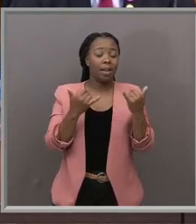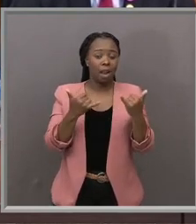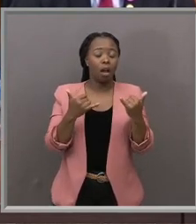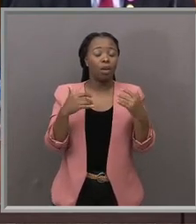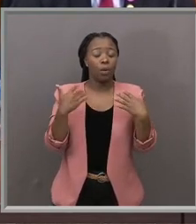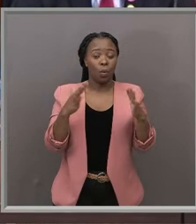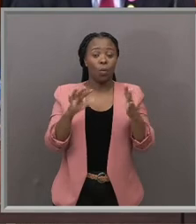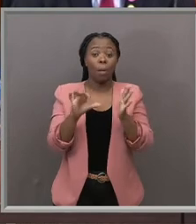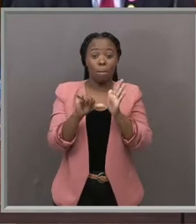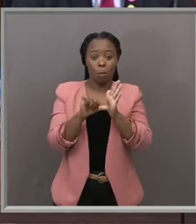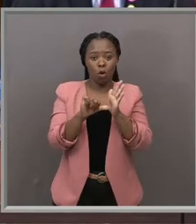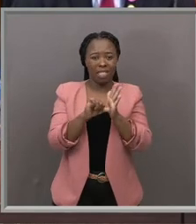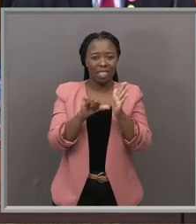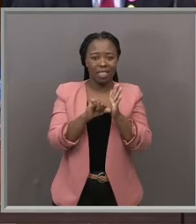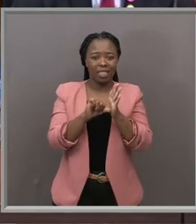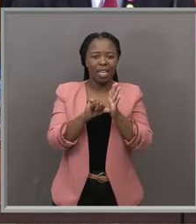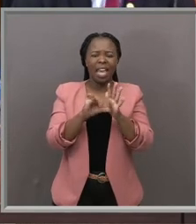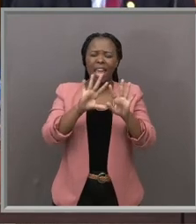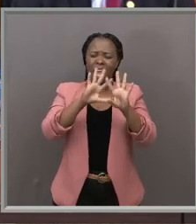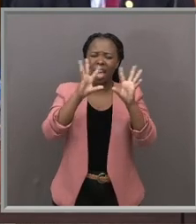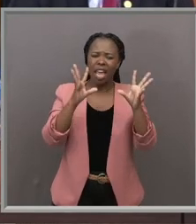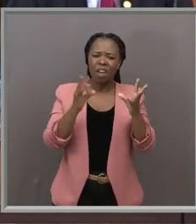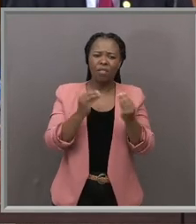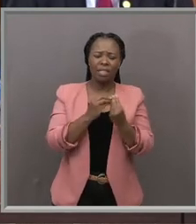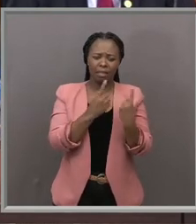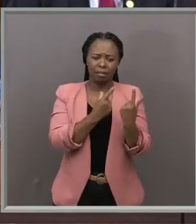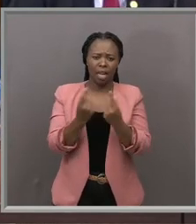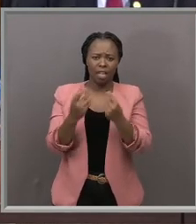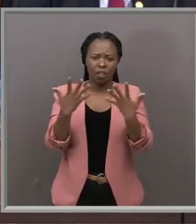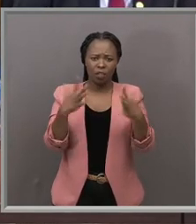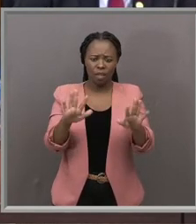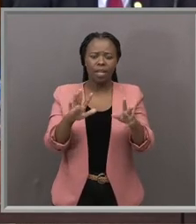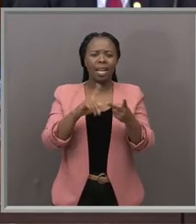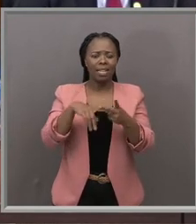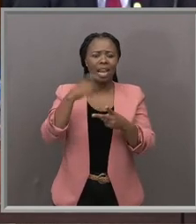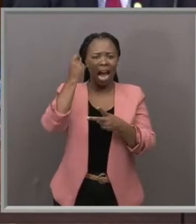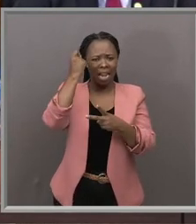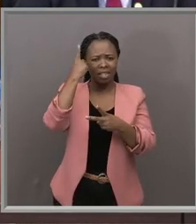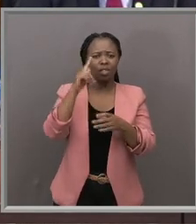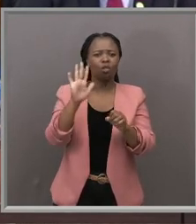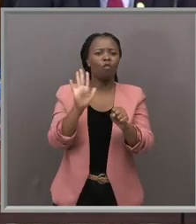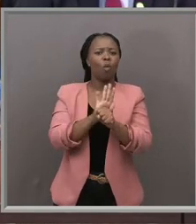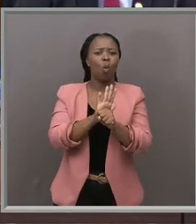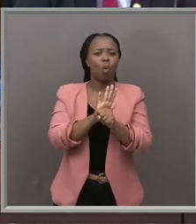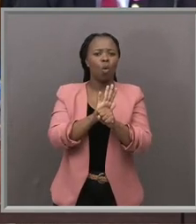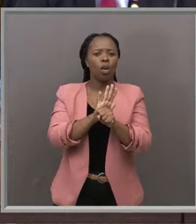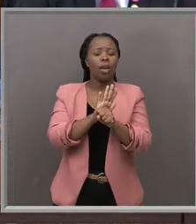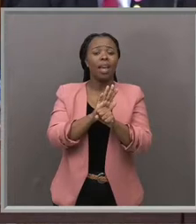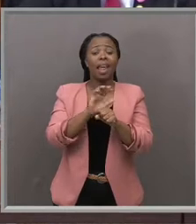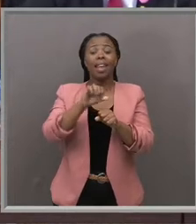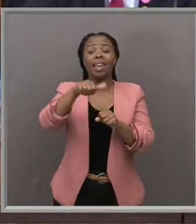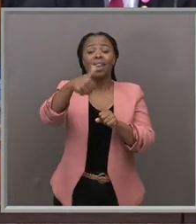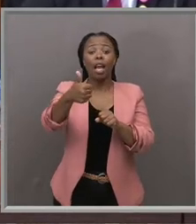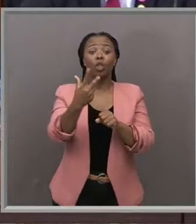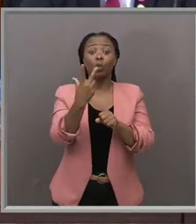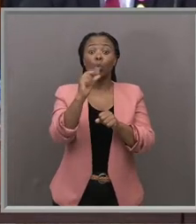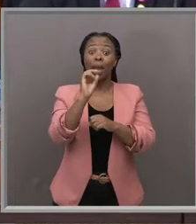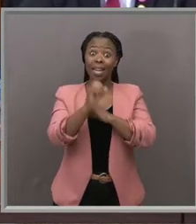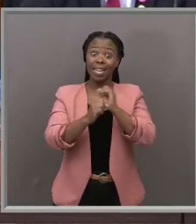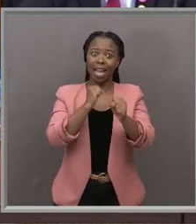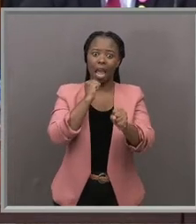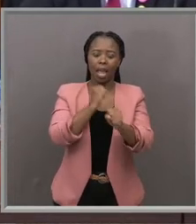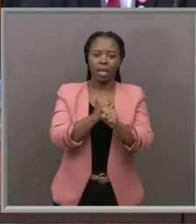that when all is said and done, that is understood that we would have invested for the next 20 years, particularly